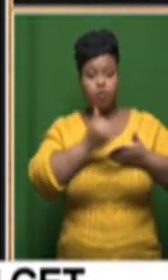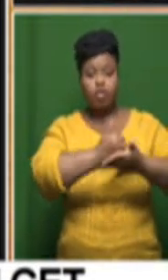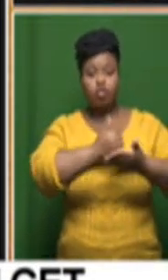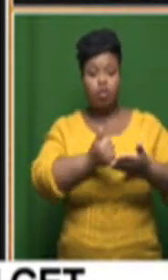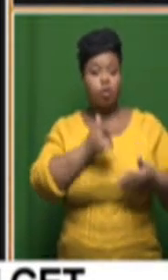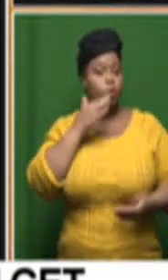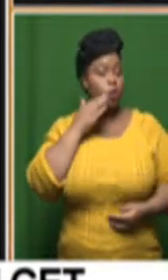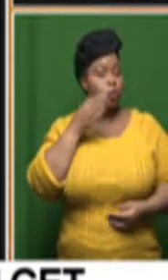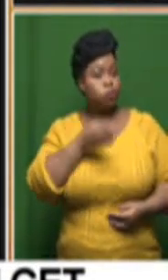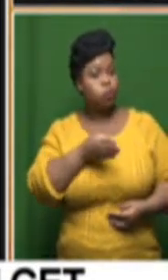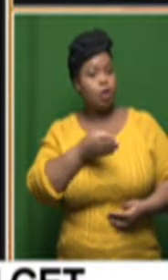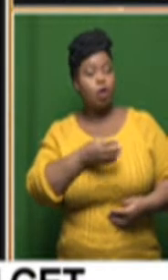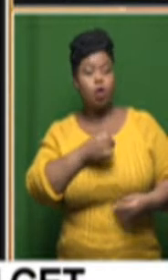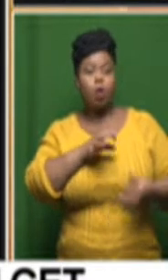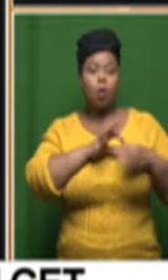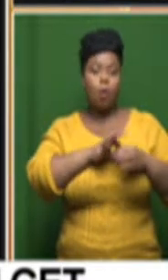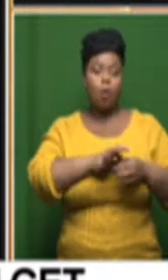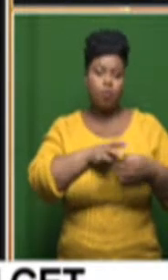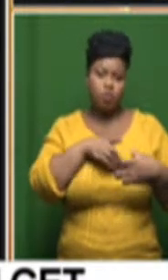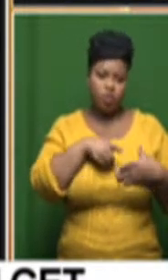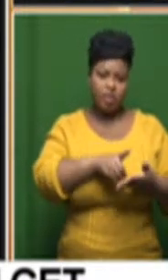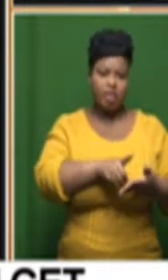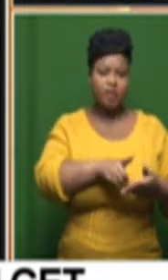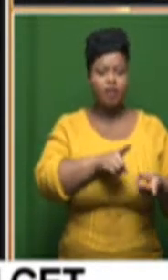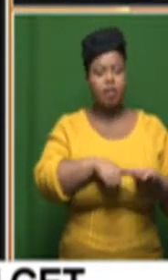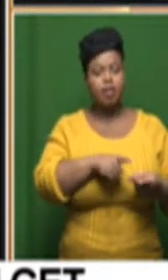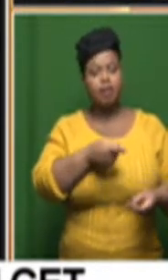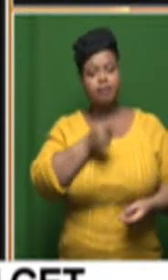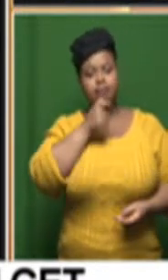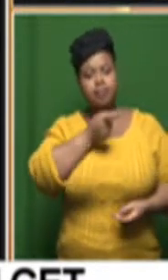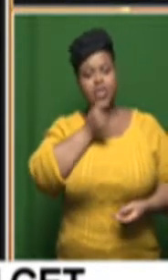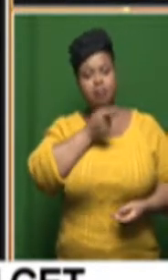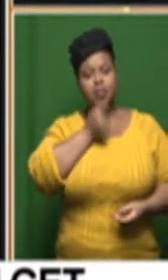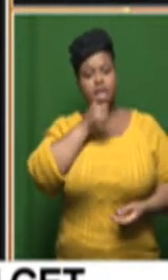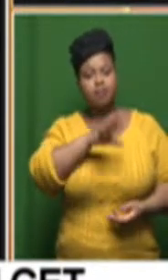home deliveries were done or when they collect their medication.